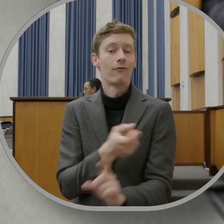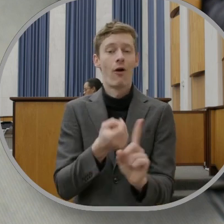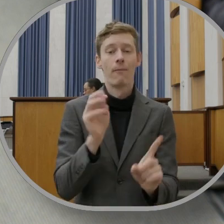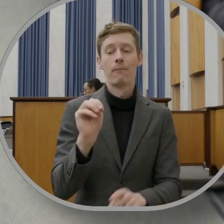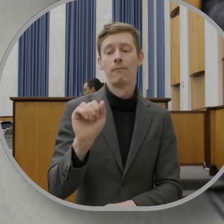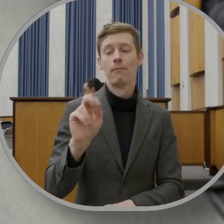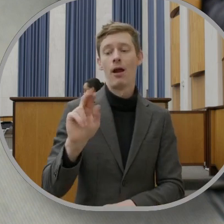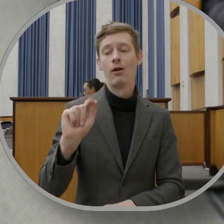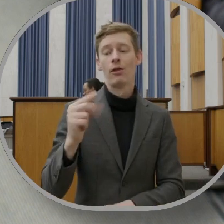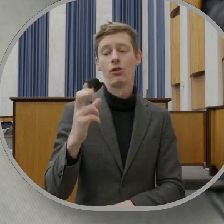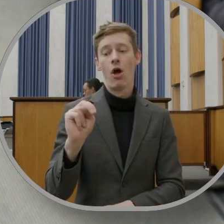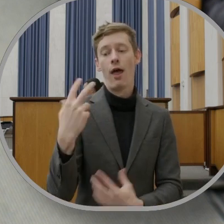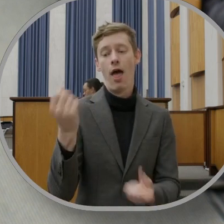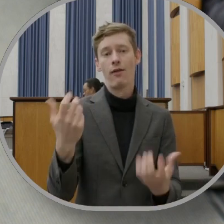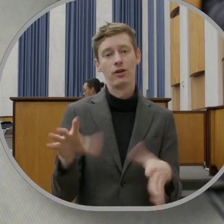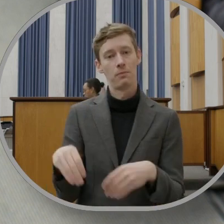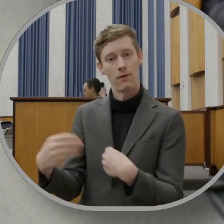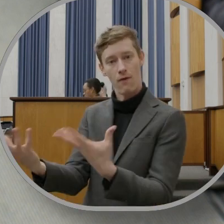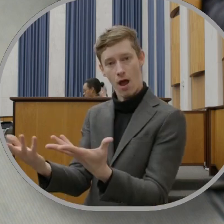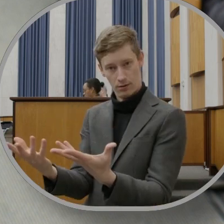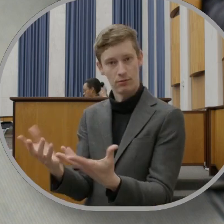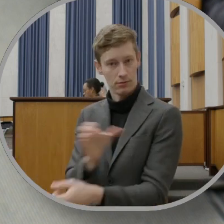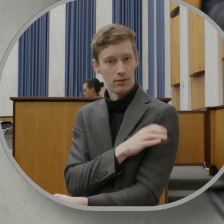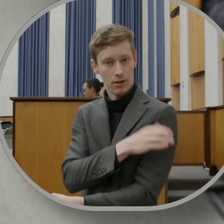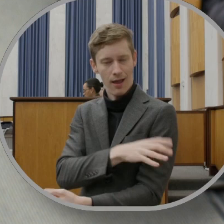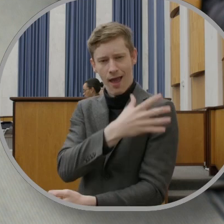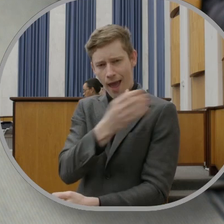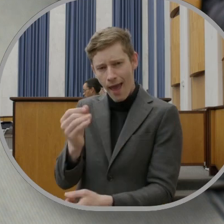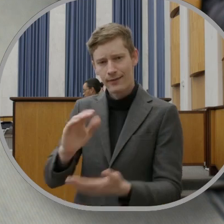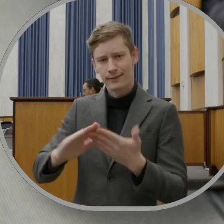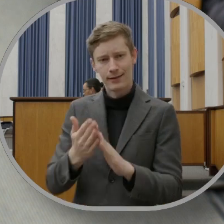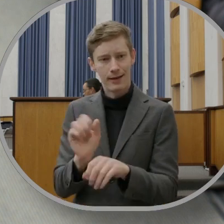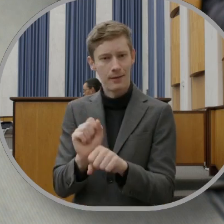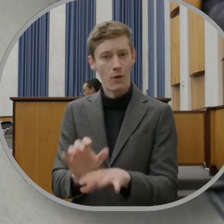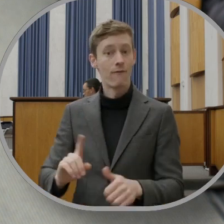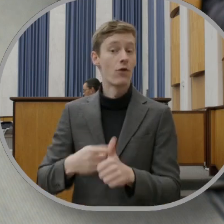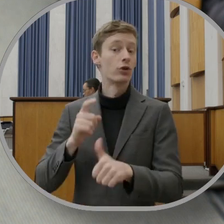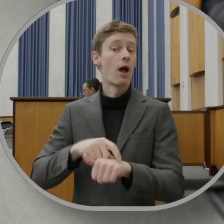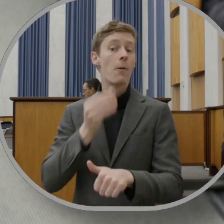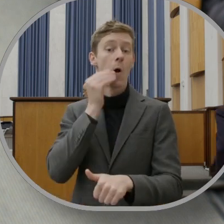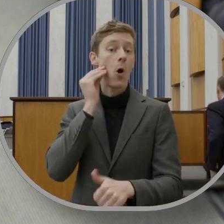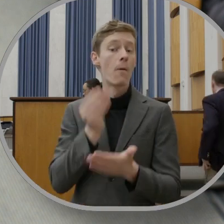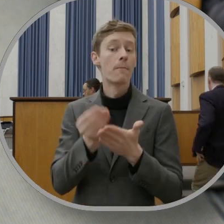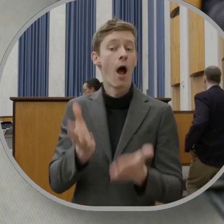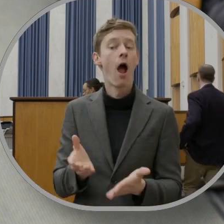we implemented a down payment assistance program for city employees who are first-time home buyers.